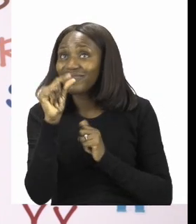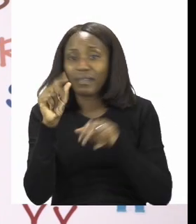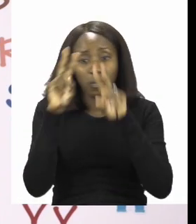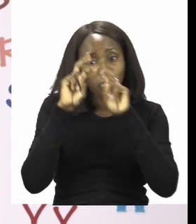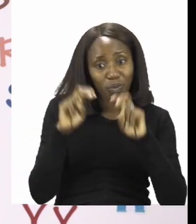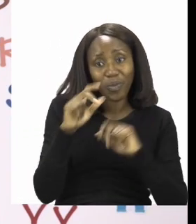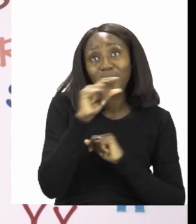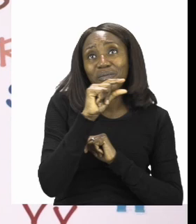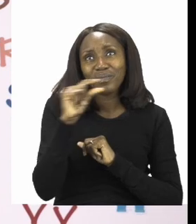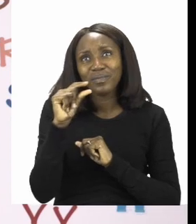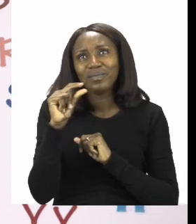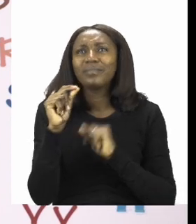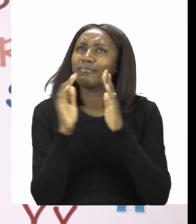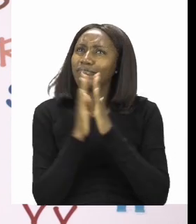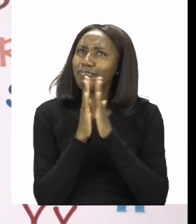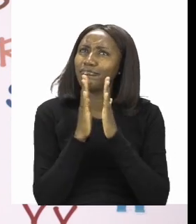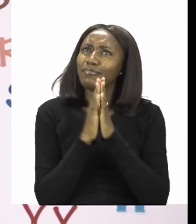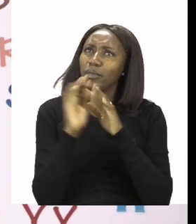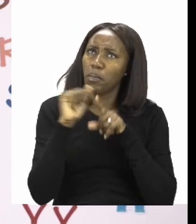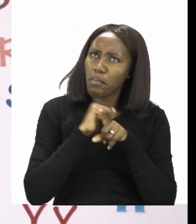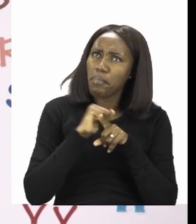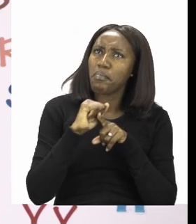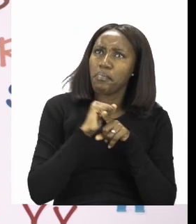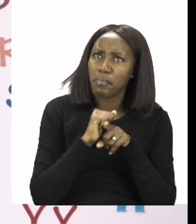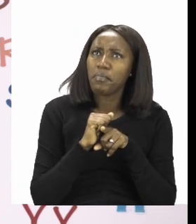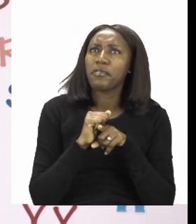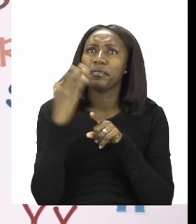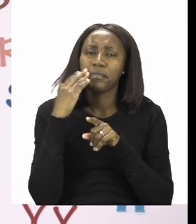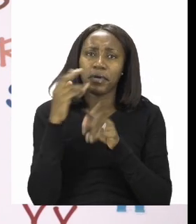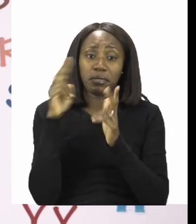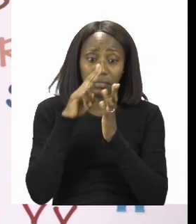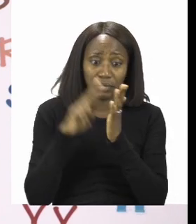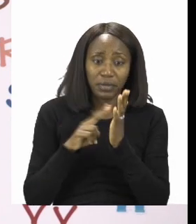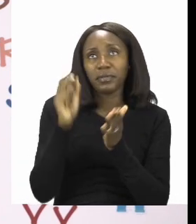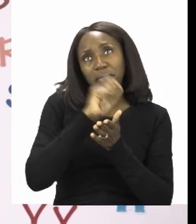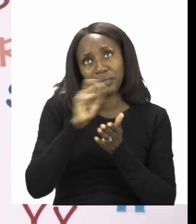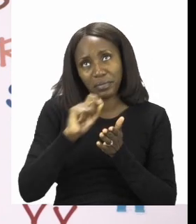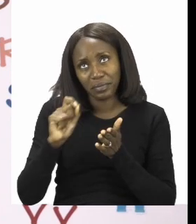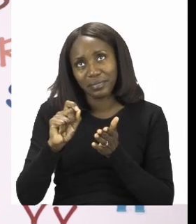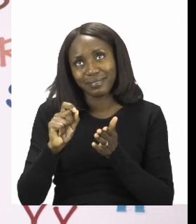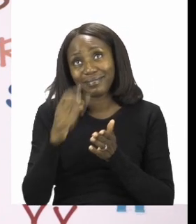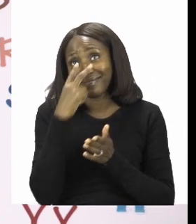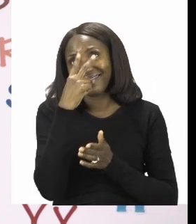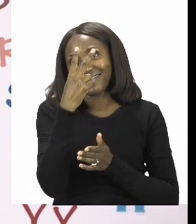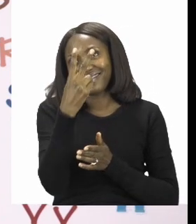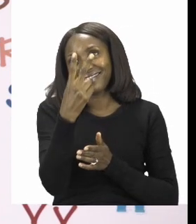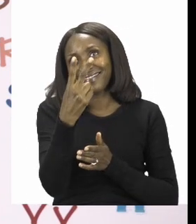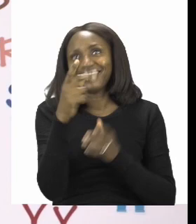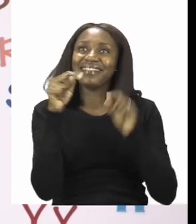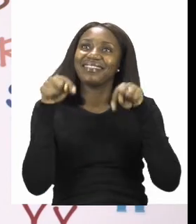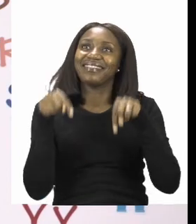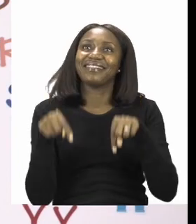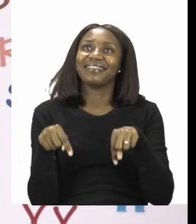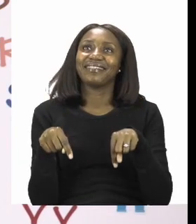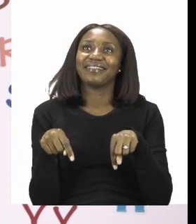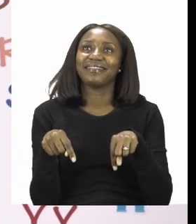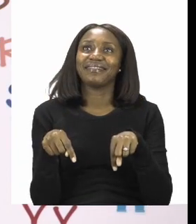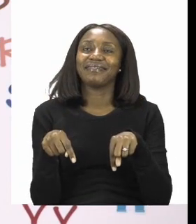words. Try practice and using them throughout the week. I'll see you soon after the advert